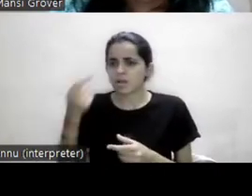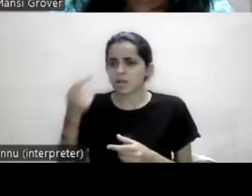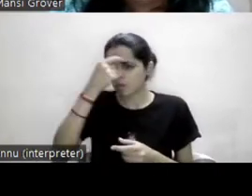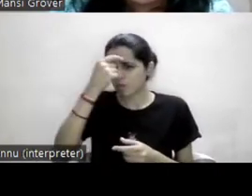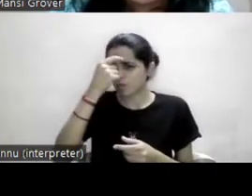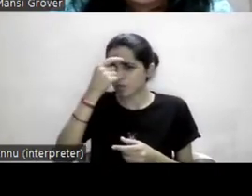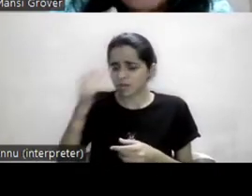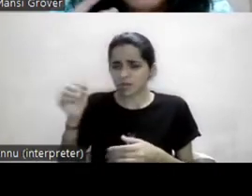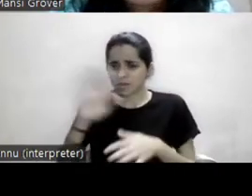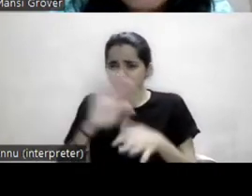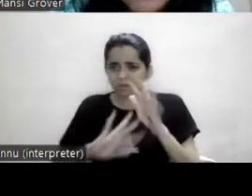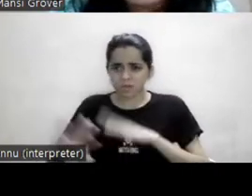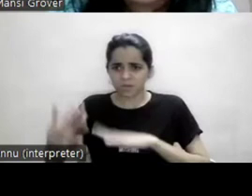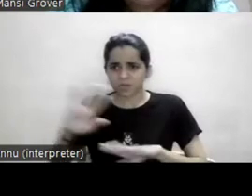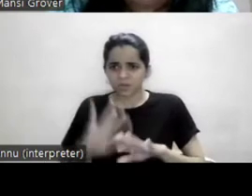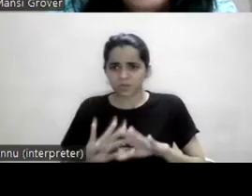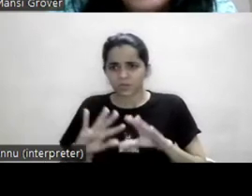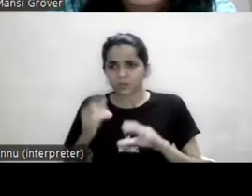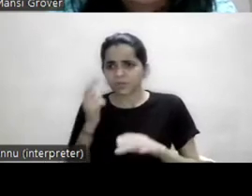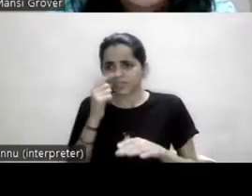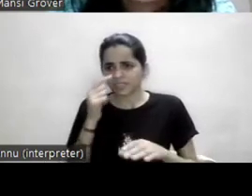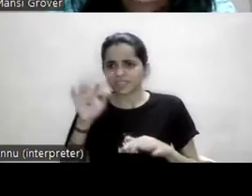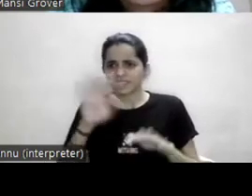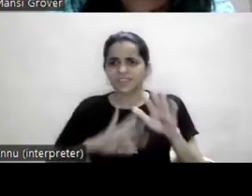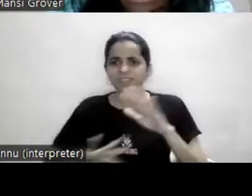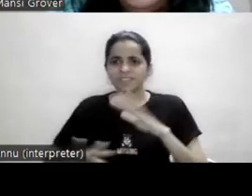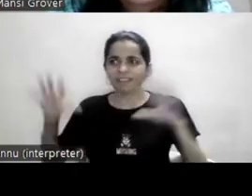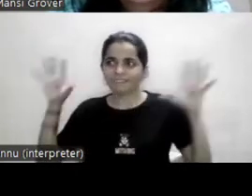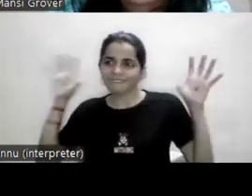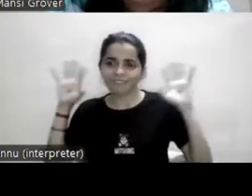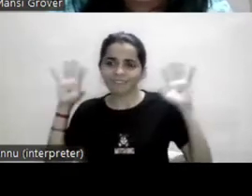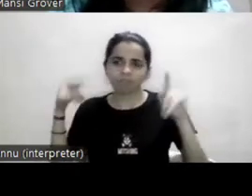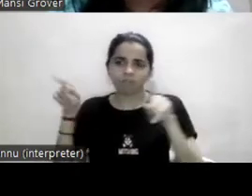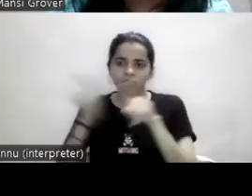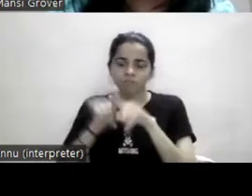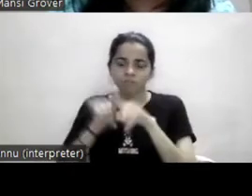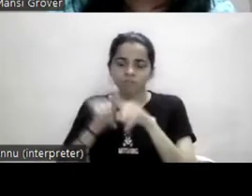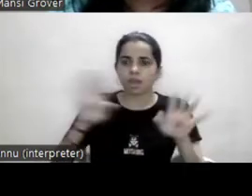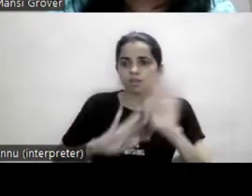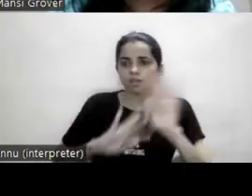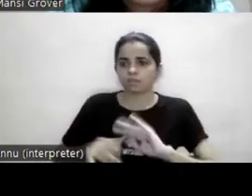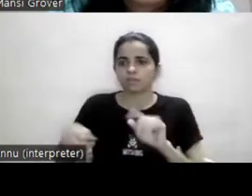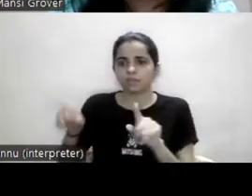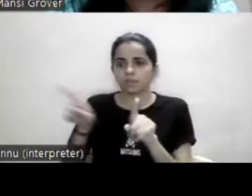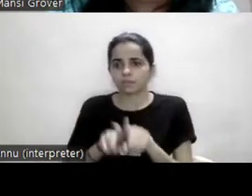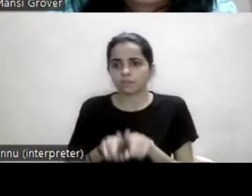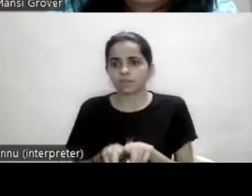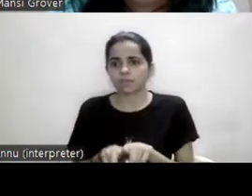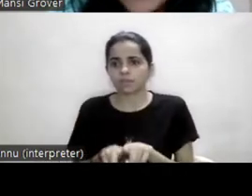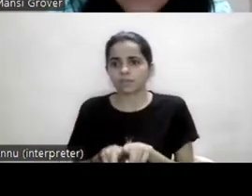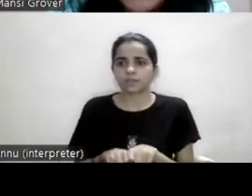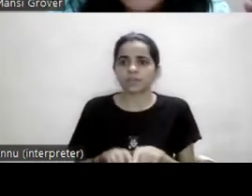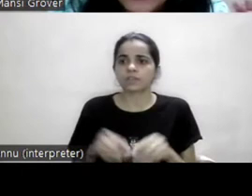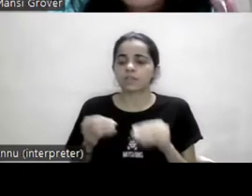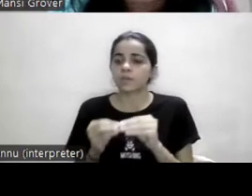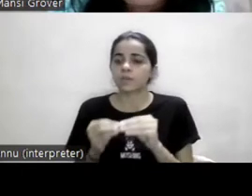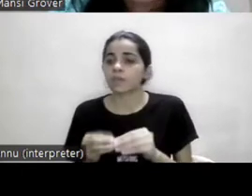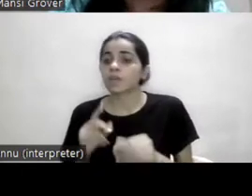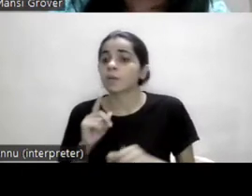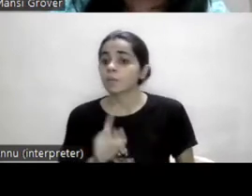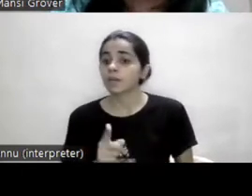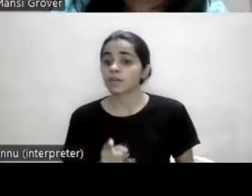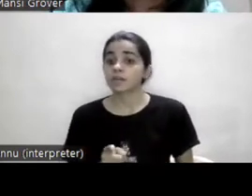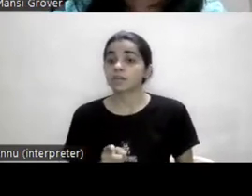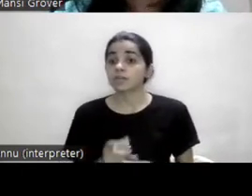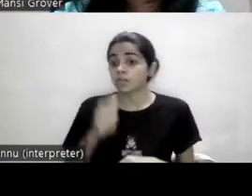know, the way it is seen as, you know, Manjulika's ghost from Vidya Balan's body. But, you know, the